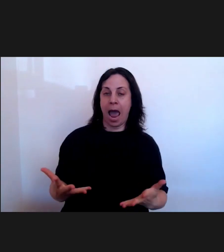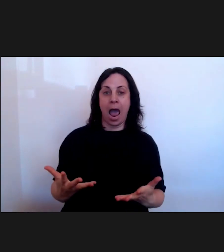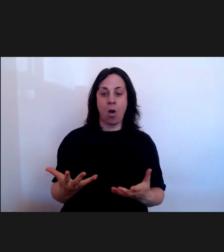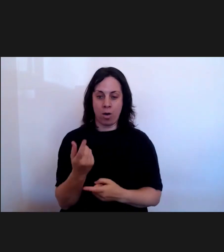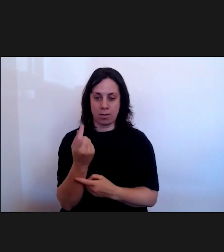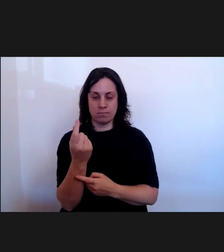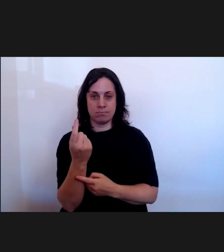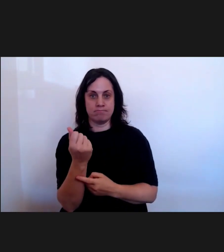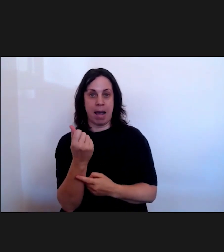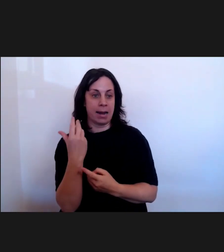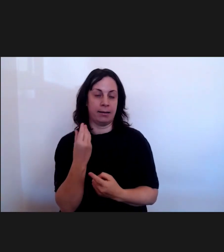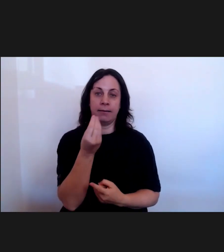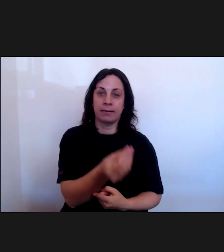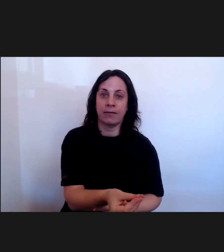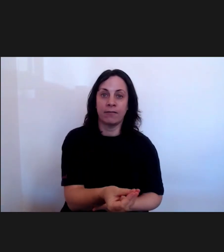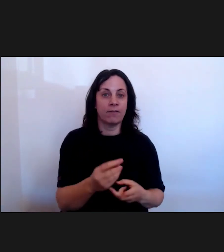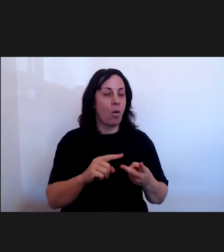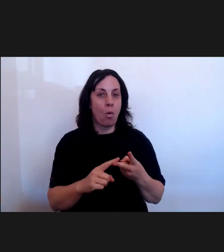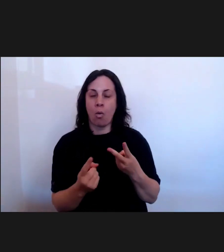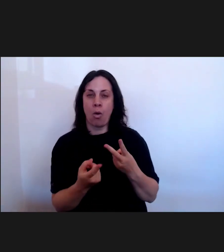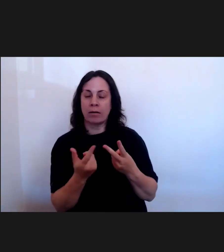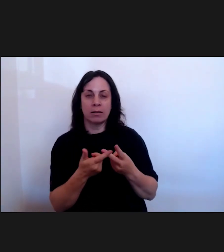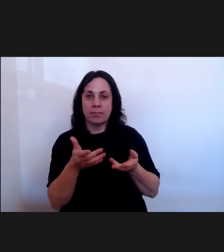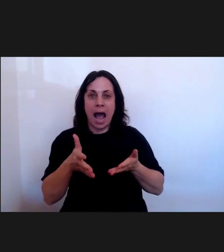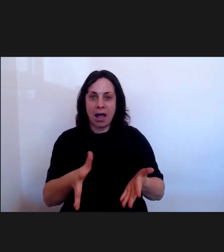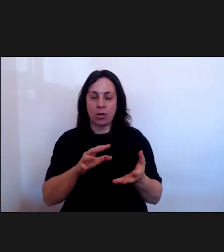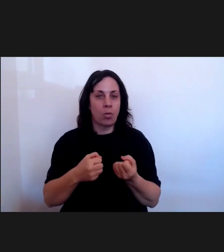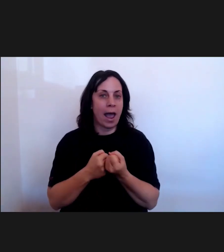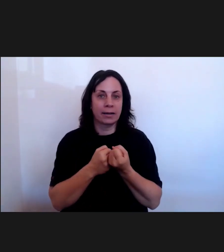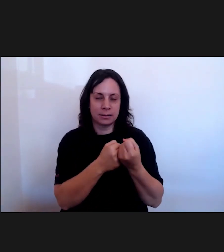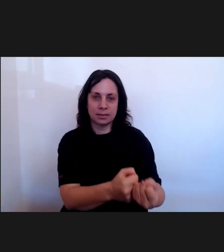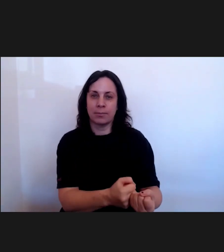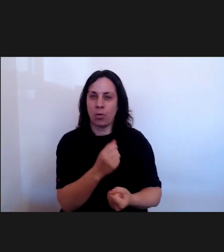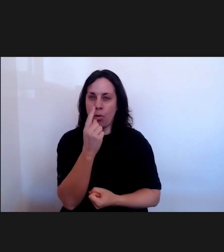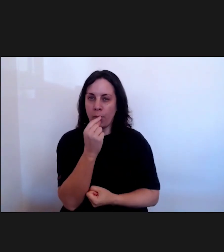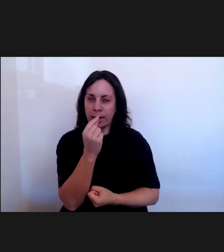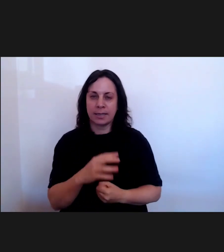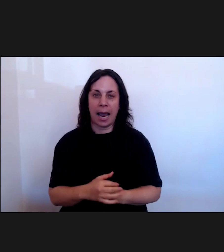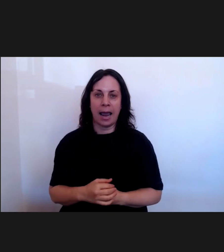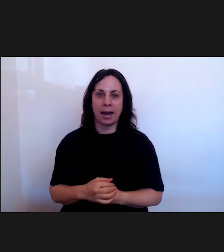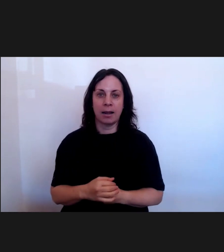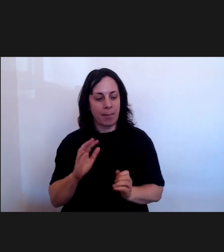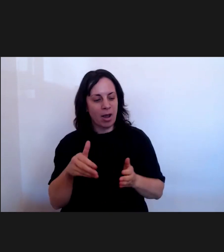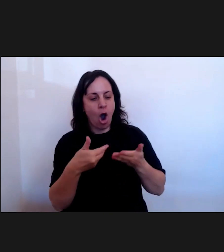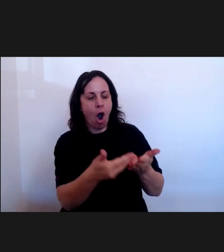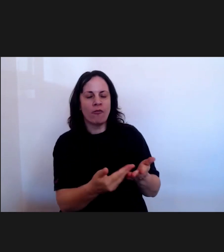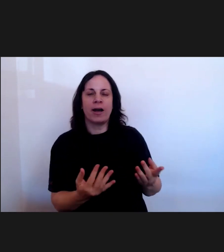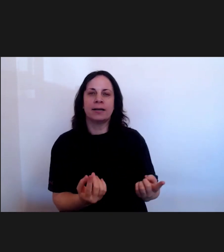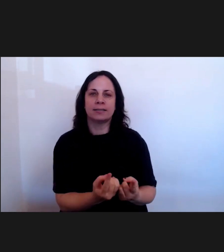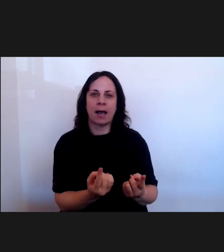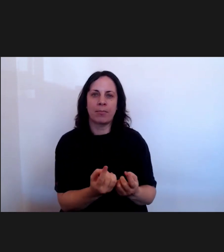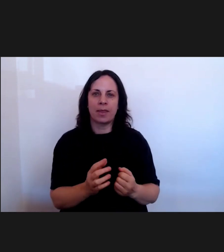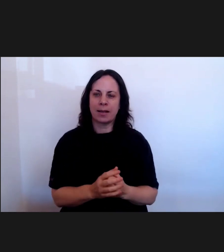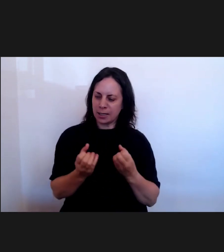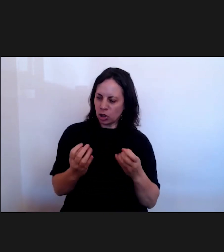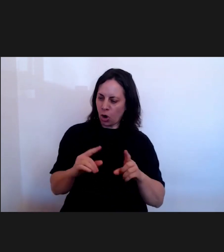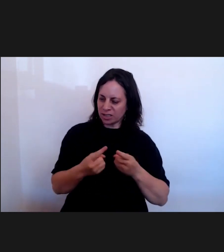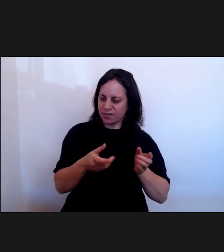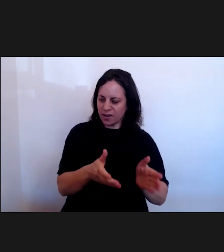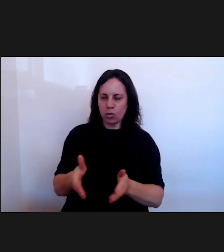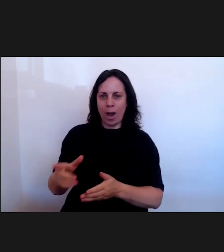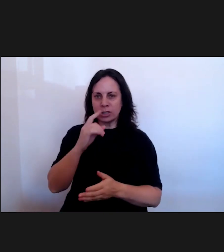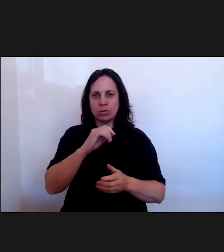support. There are many ways you can partner meaningful with our young people, and we see so many issues out